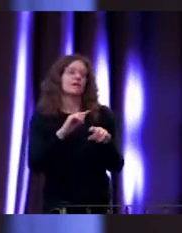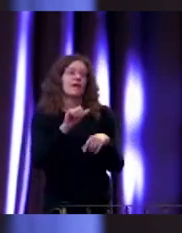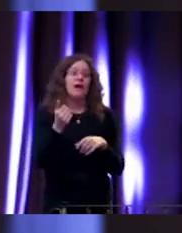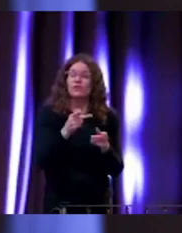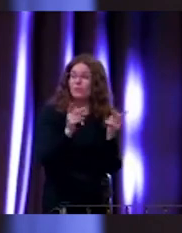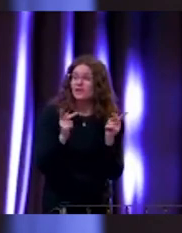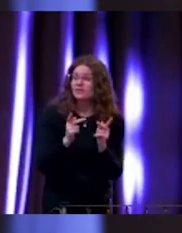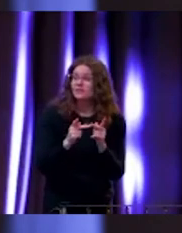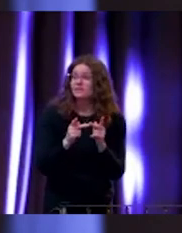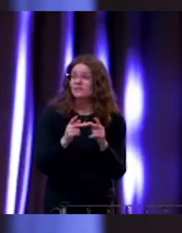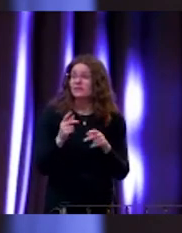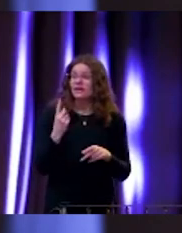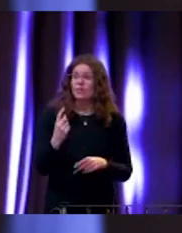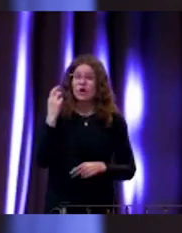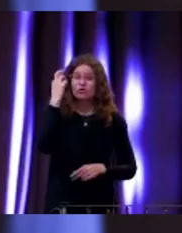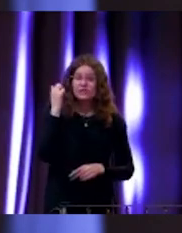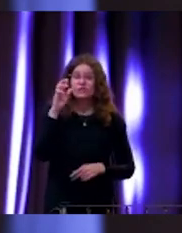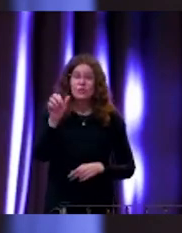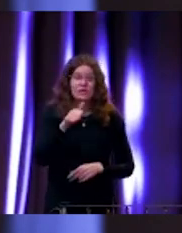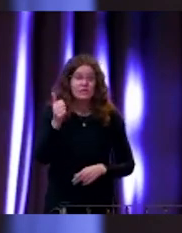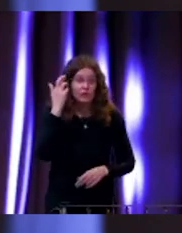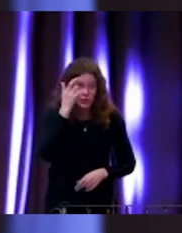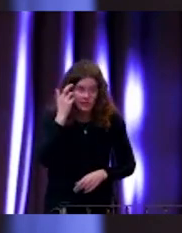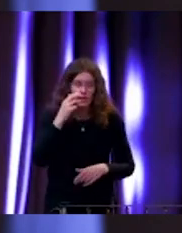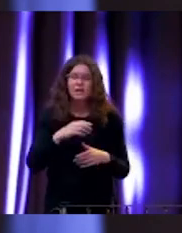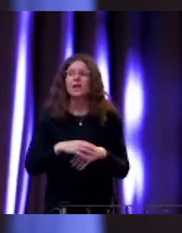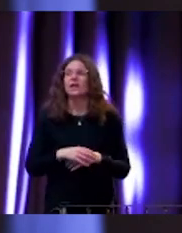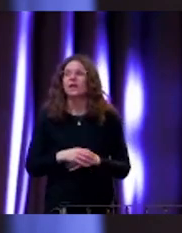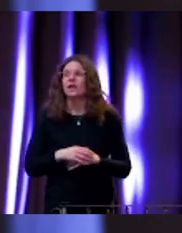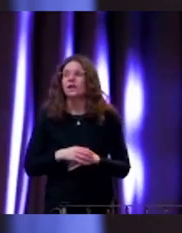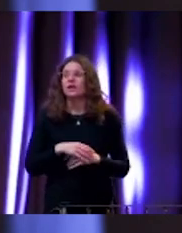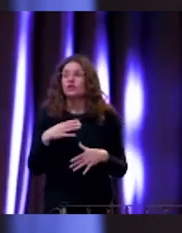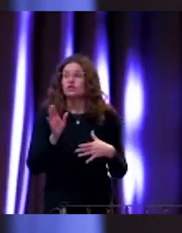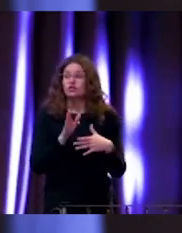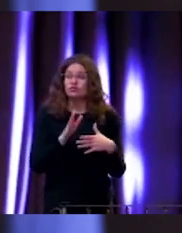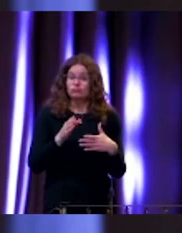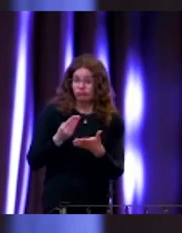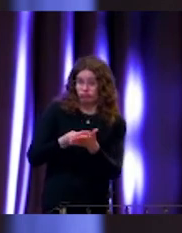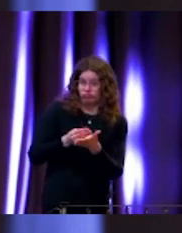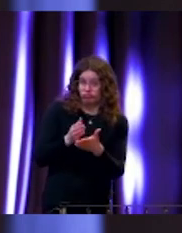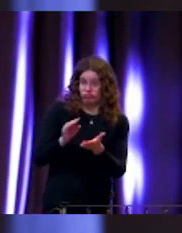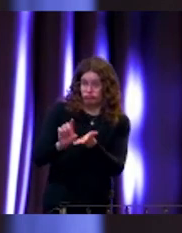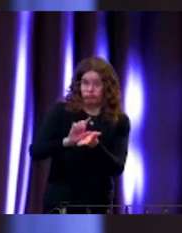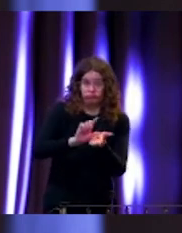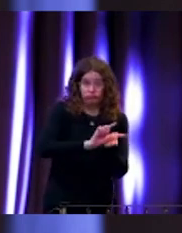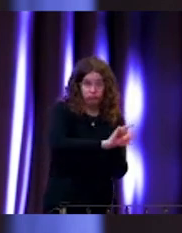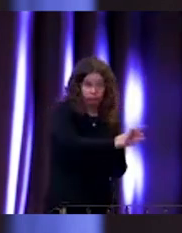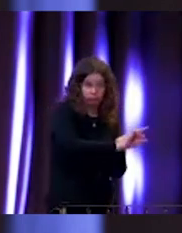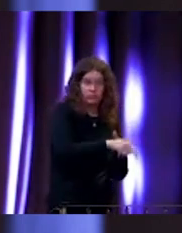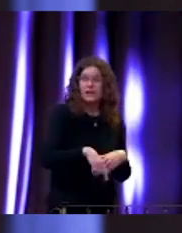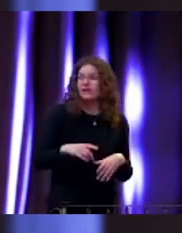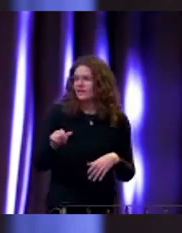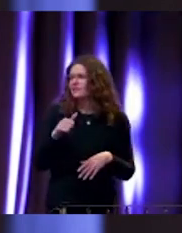reason or another to kind of share out some resources. And those, you know, are just other avenues to look at. Sometimes